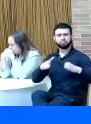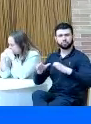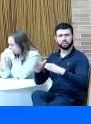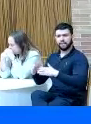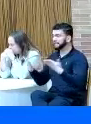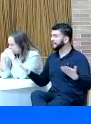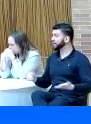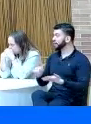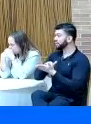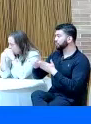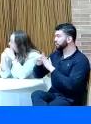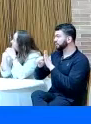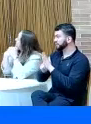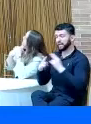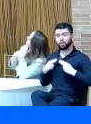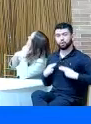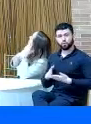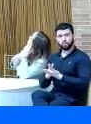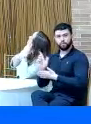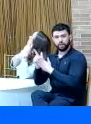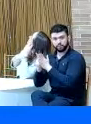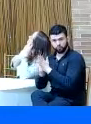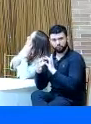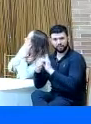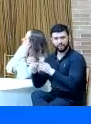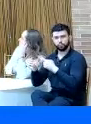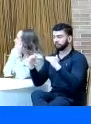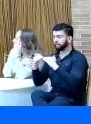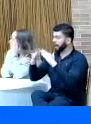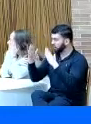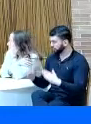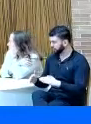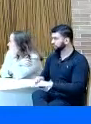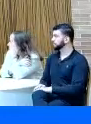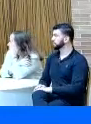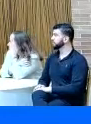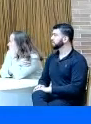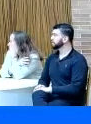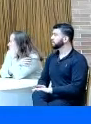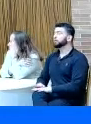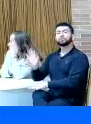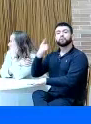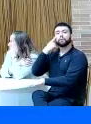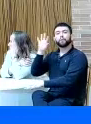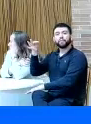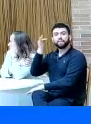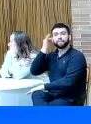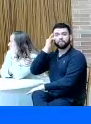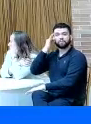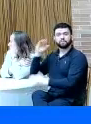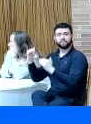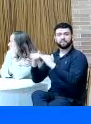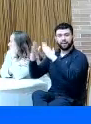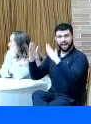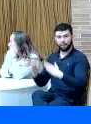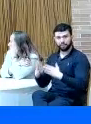New York State human rights law we're talking about fair housing so um you know we've heard a lot about the federal fair housing act uh here in New York state we also